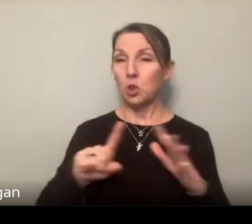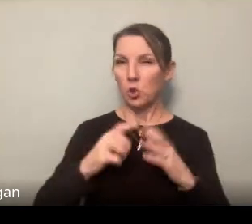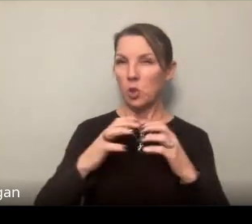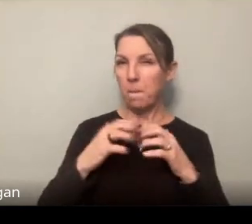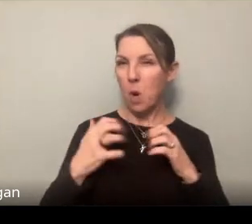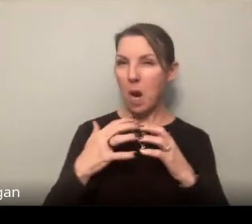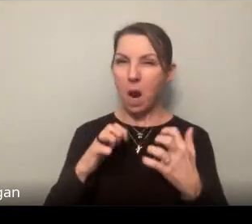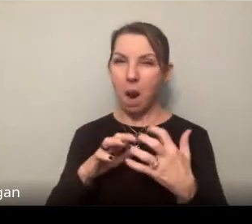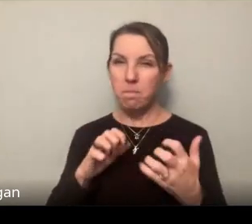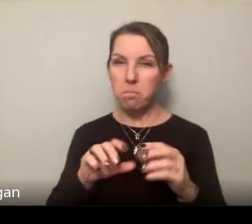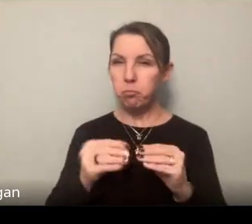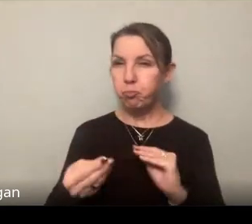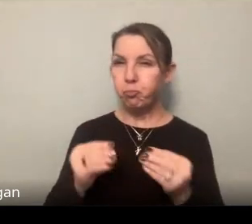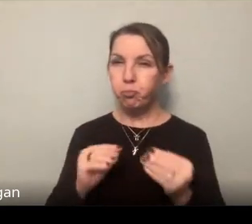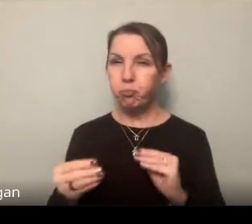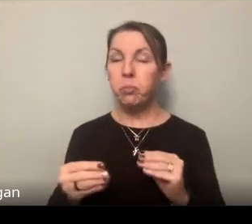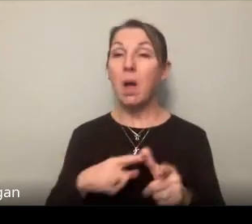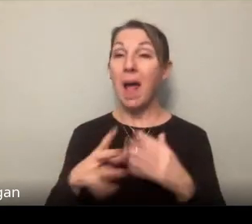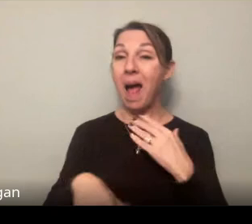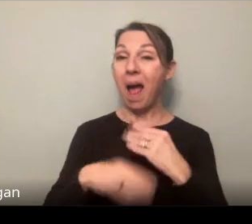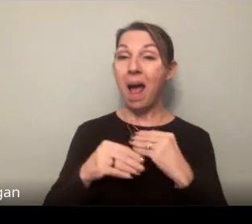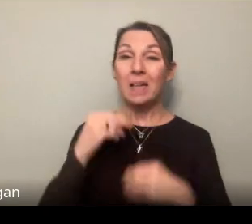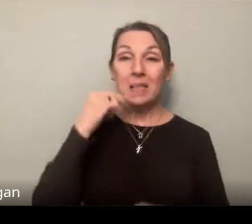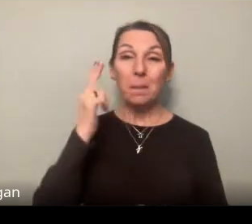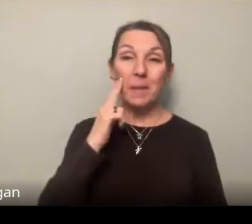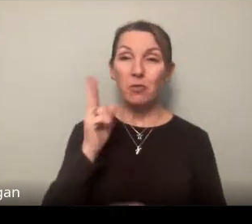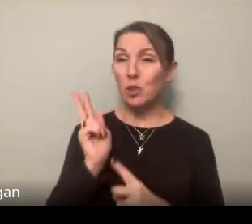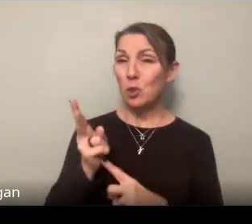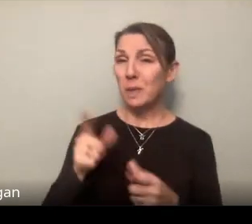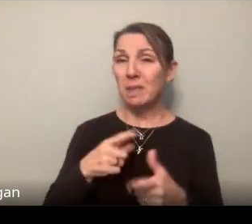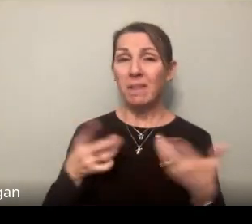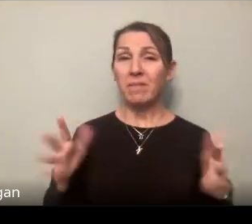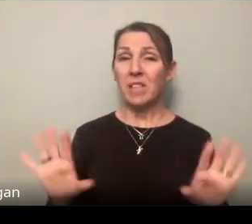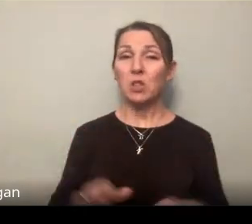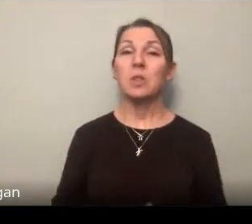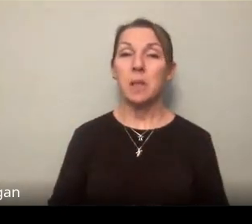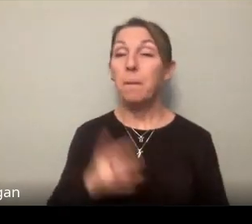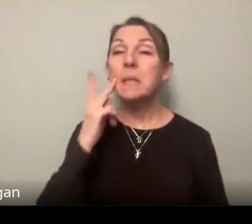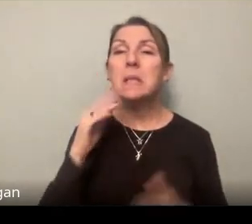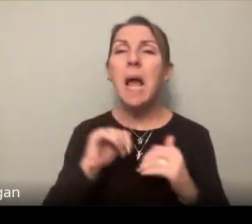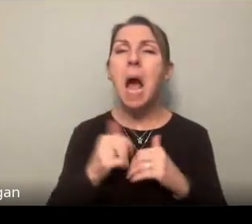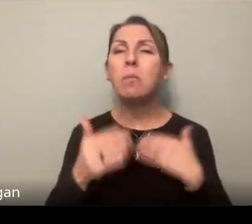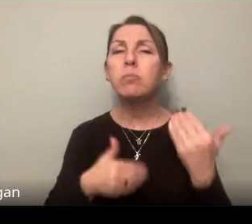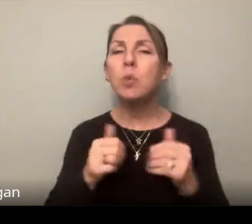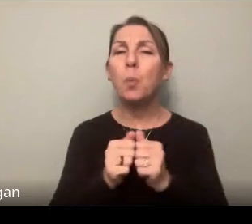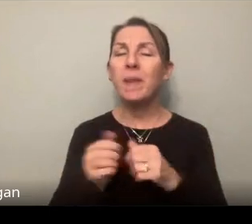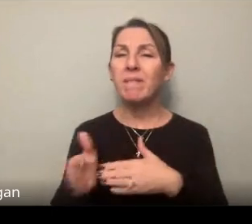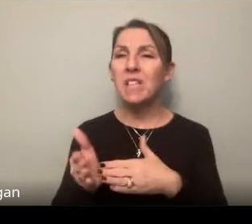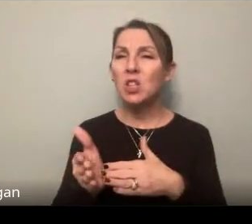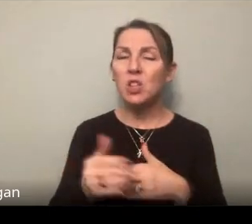up really easy. And then I add the spinach for like 2 minutes and then we're done. All right, let's see how we're doing with this